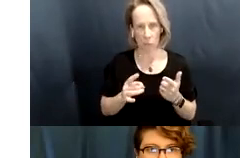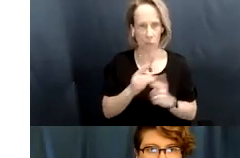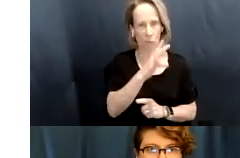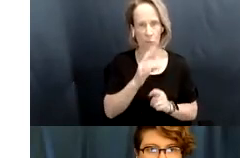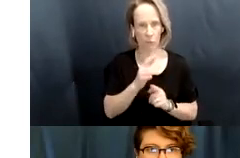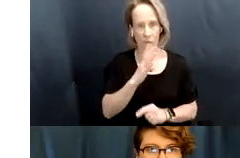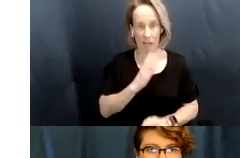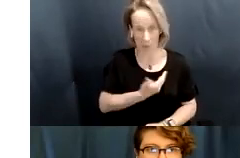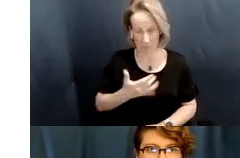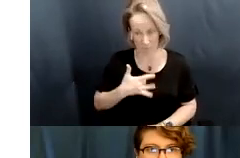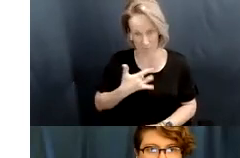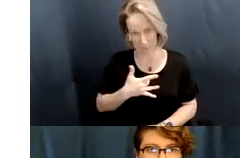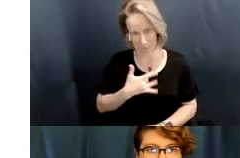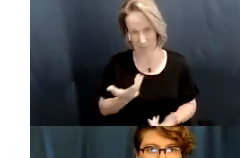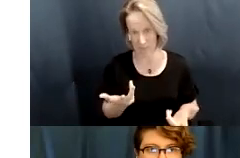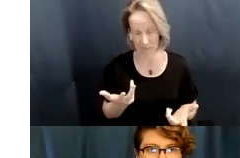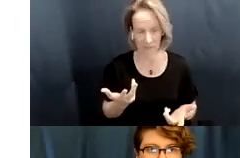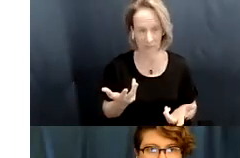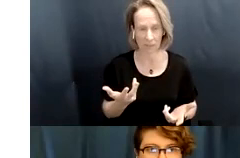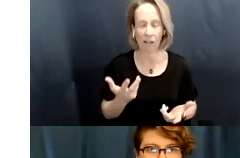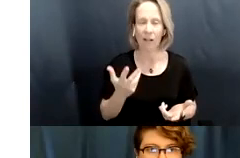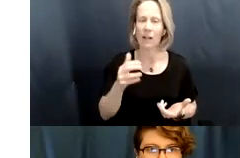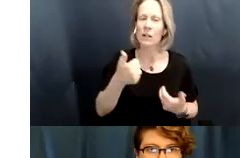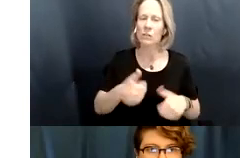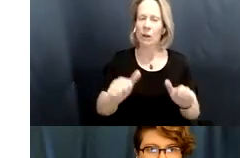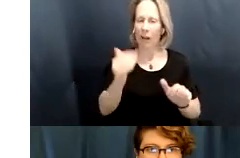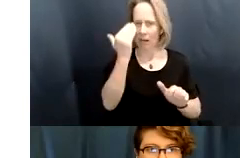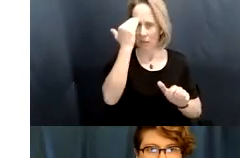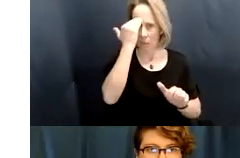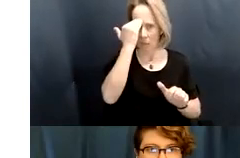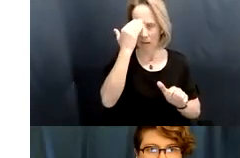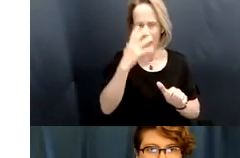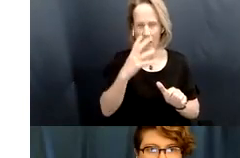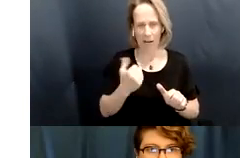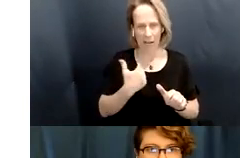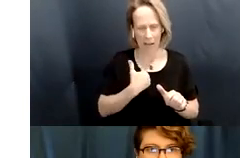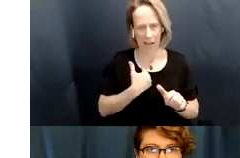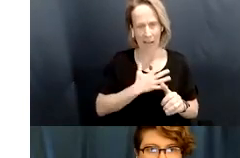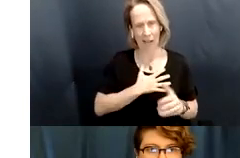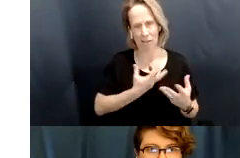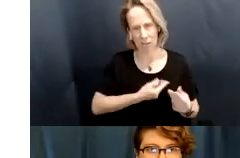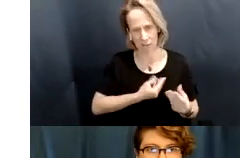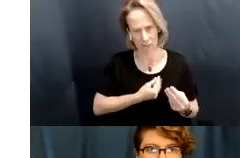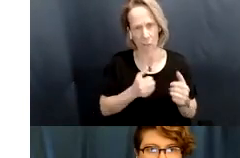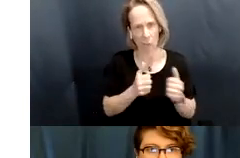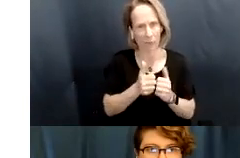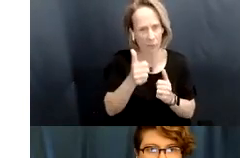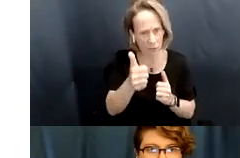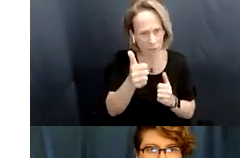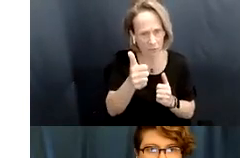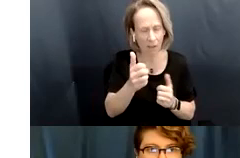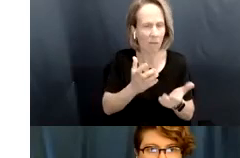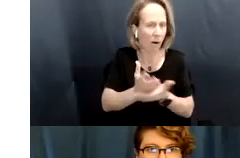have. Be mindful and practice grace with yourself. It is okay for you to feel what you